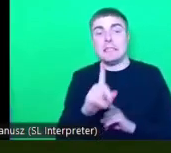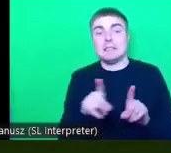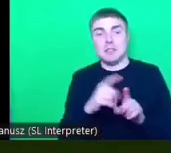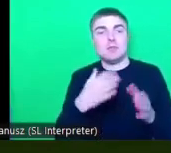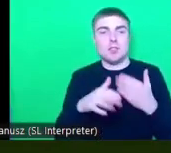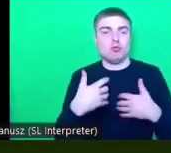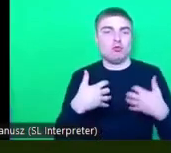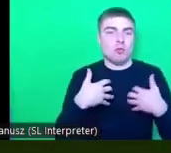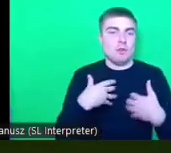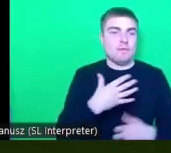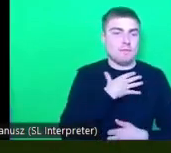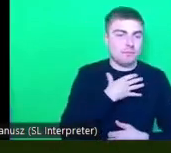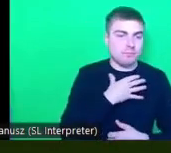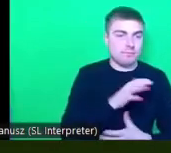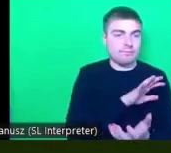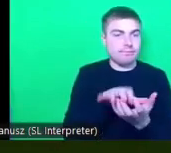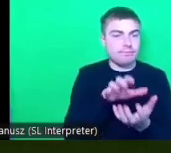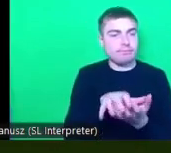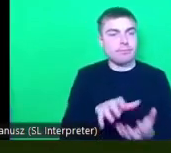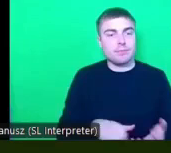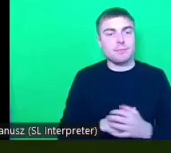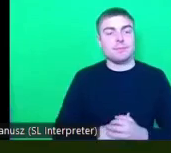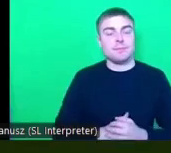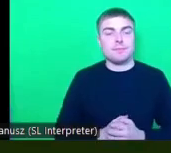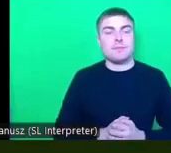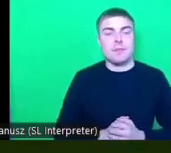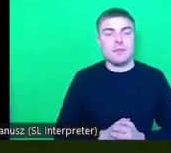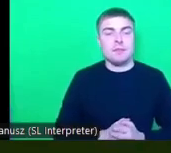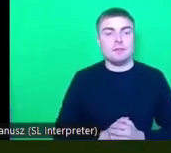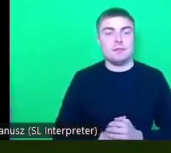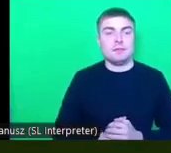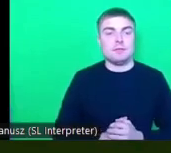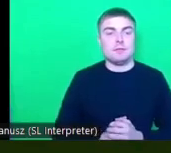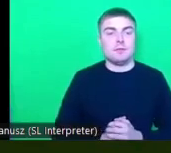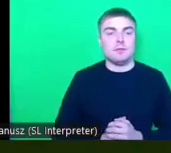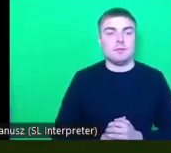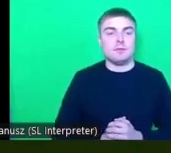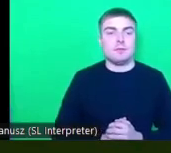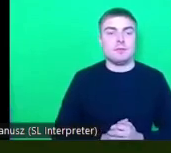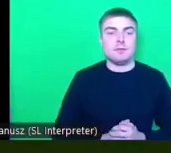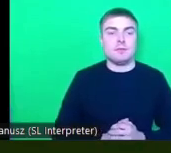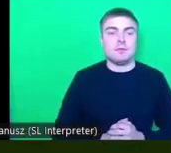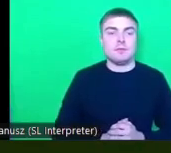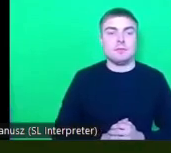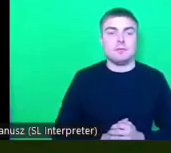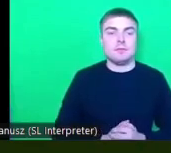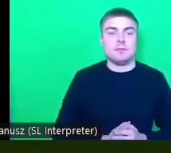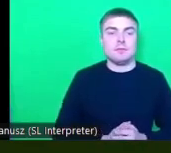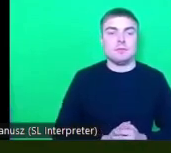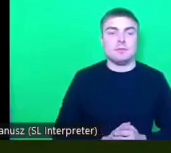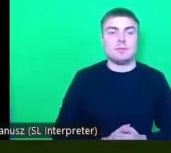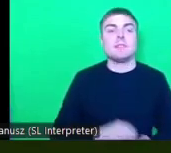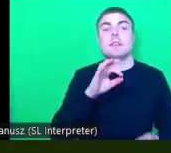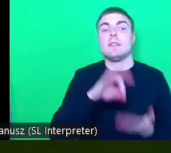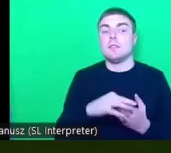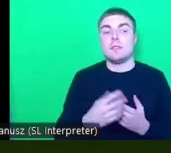moose density. So we have sort of had this pattern from hunters up to